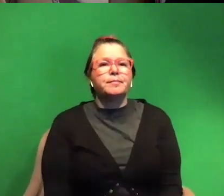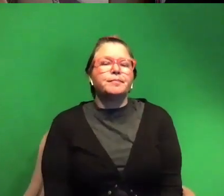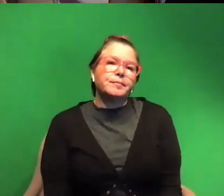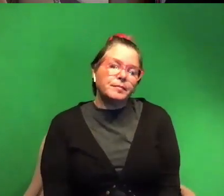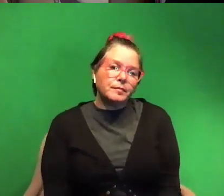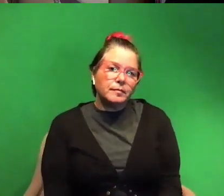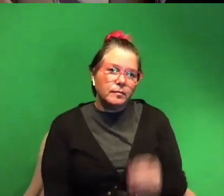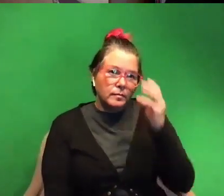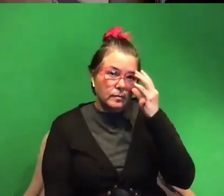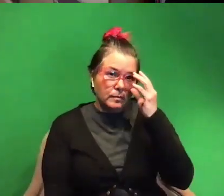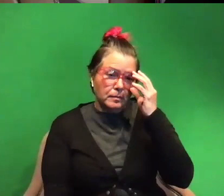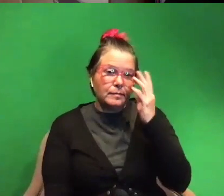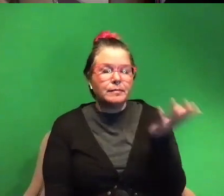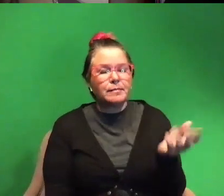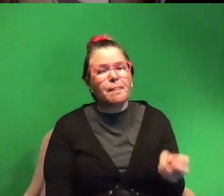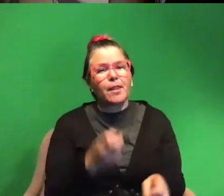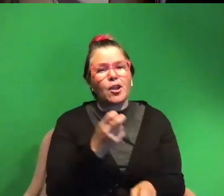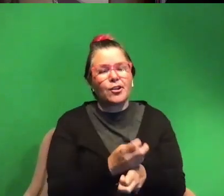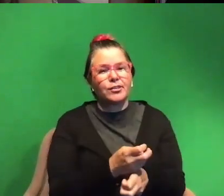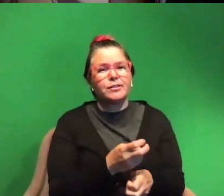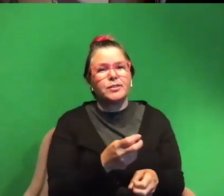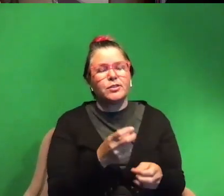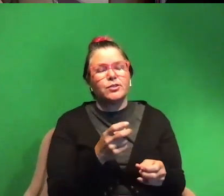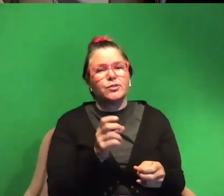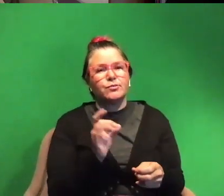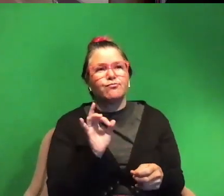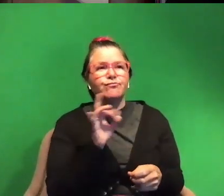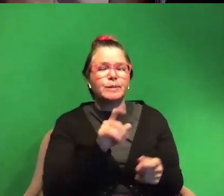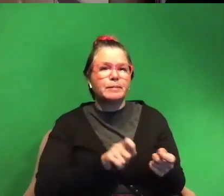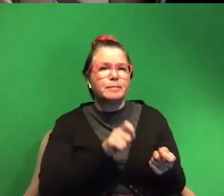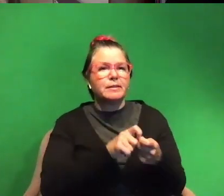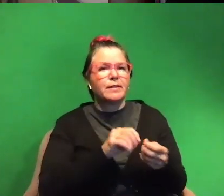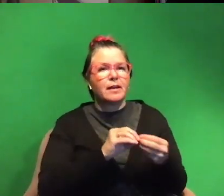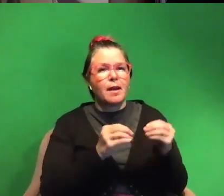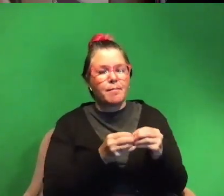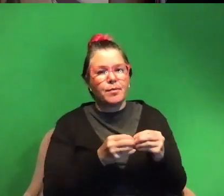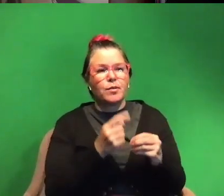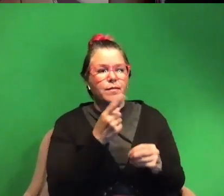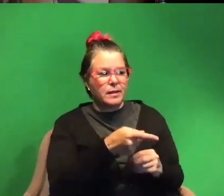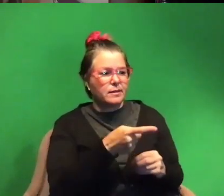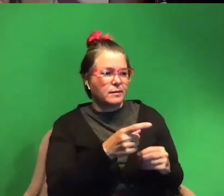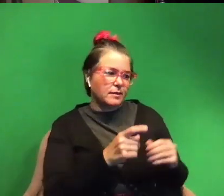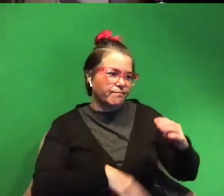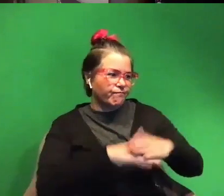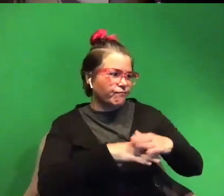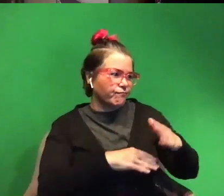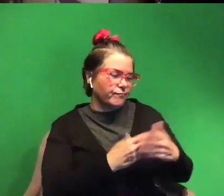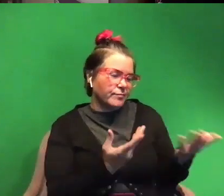And so it's hard to necessarily say an individual coral how long it might live